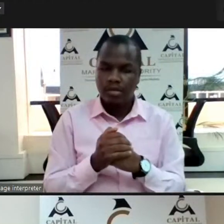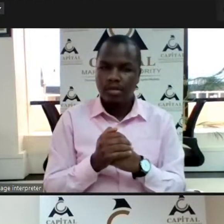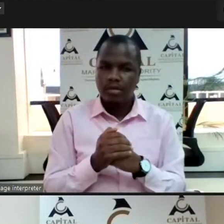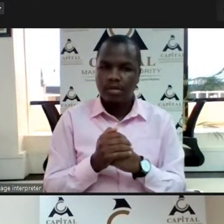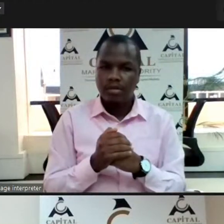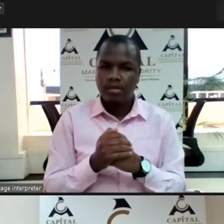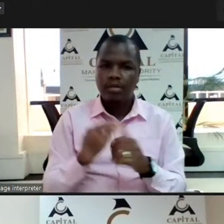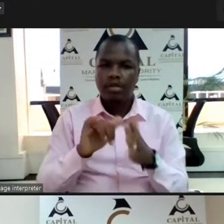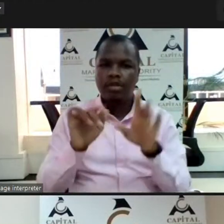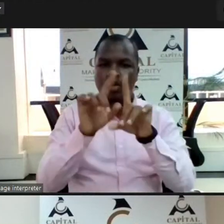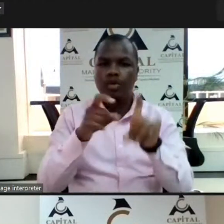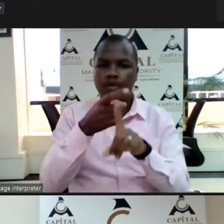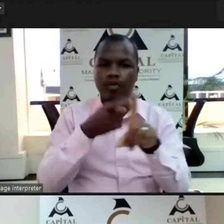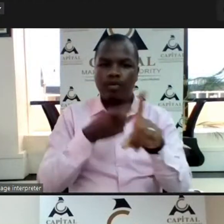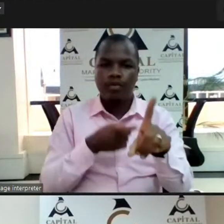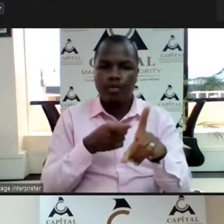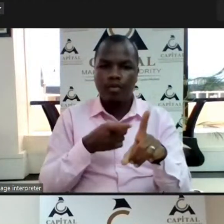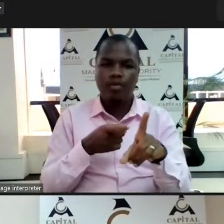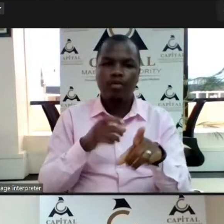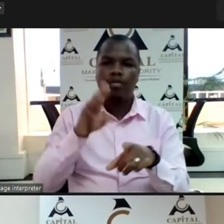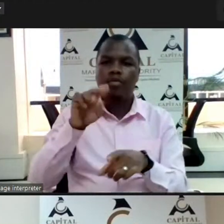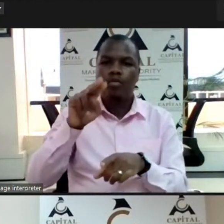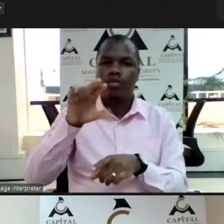That is a question from Mwangi Gachuki as well.